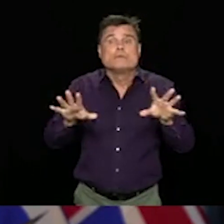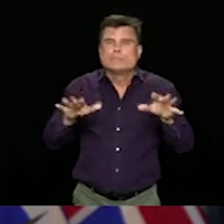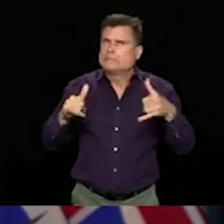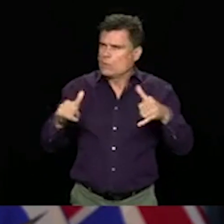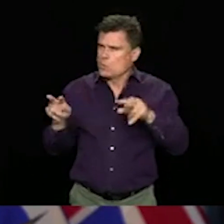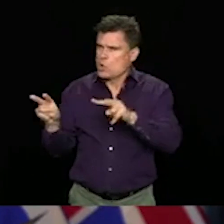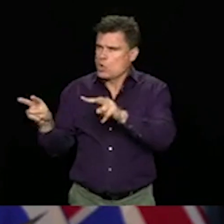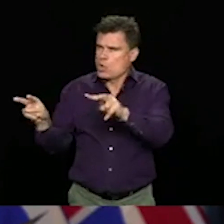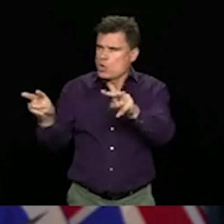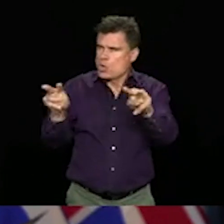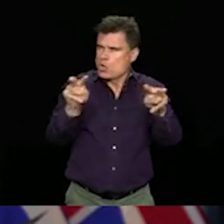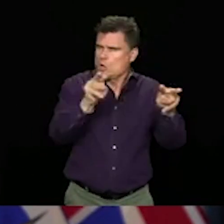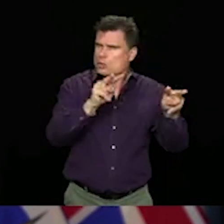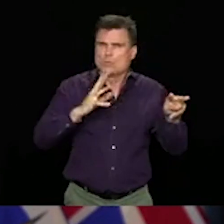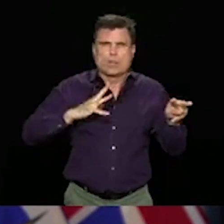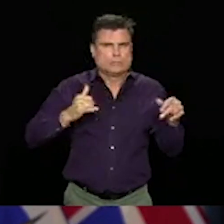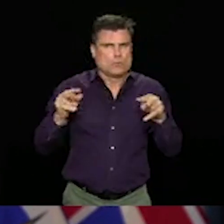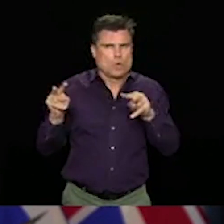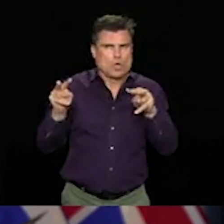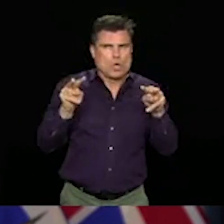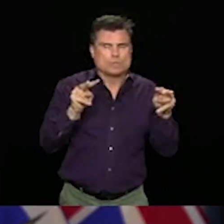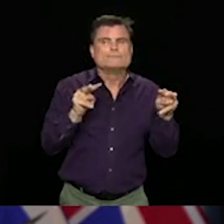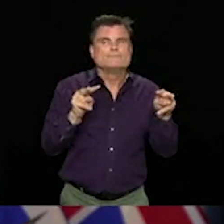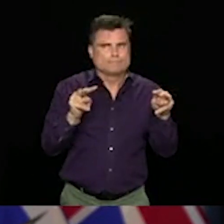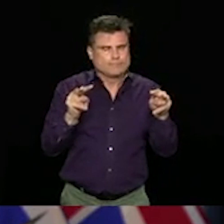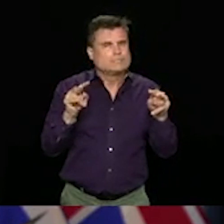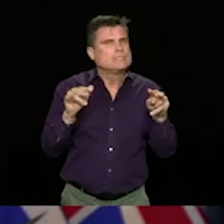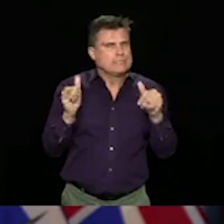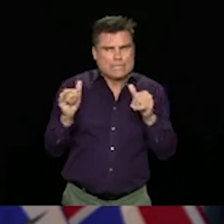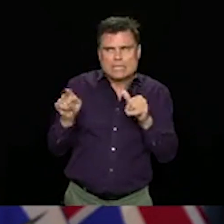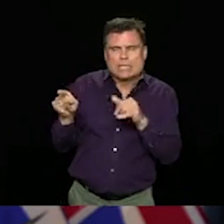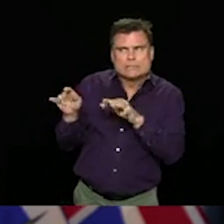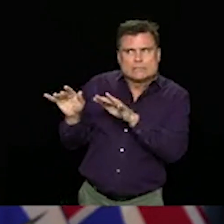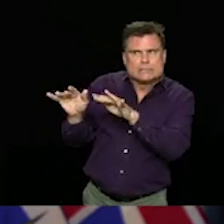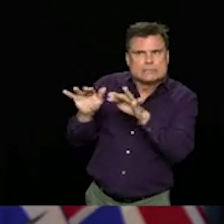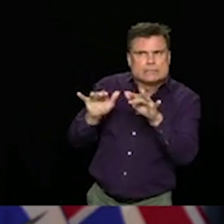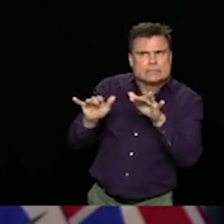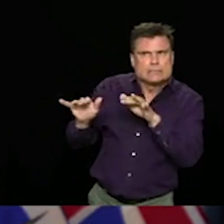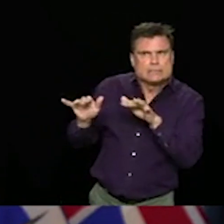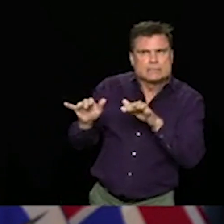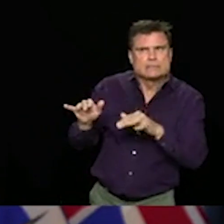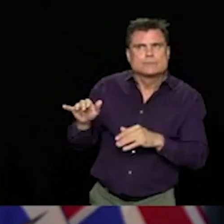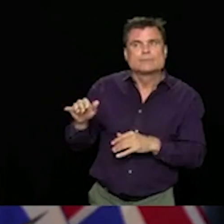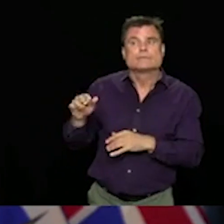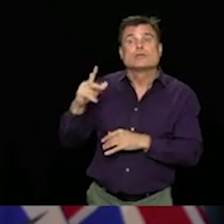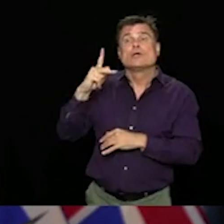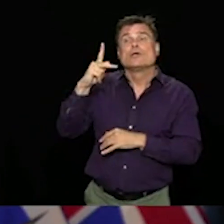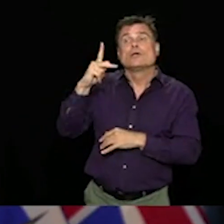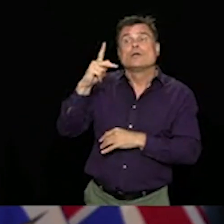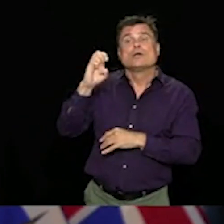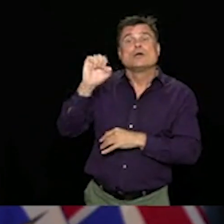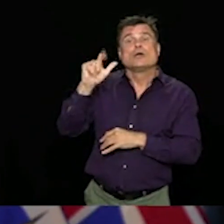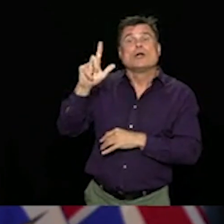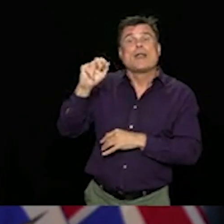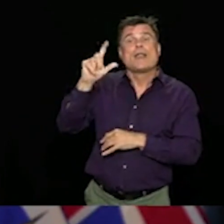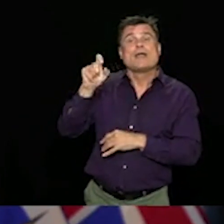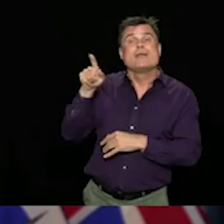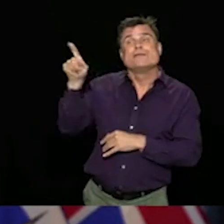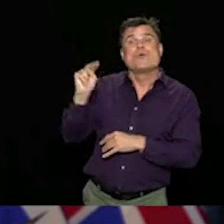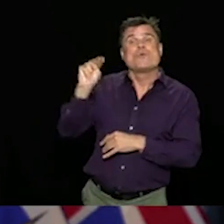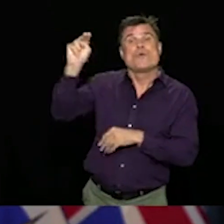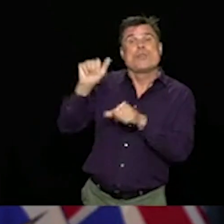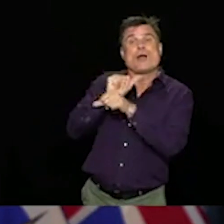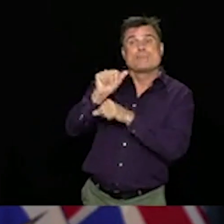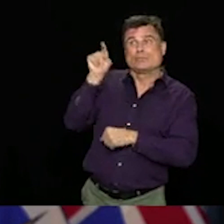in particular, we know that there has been a cluster related to the Coral Lake outbreak in Alberta, and that one